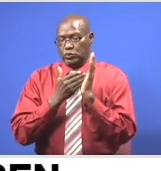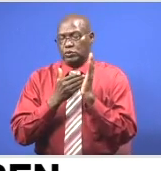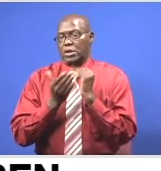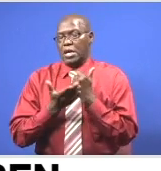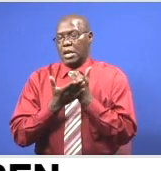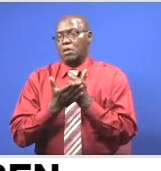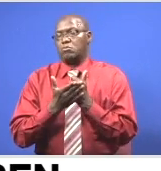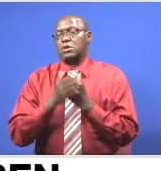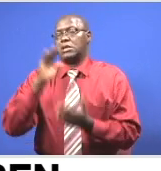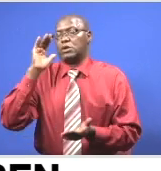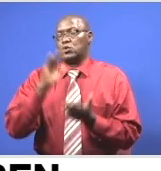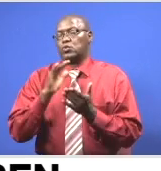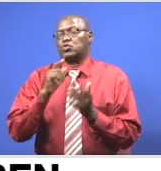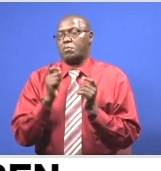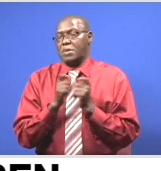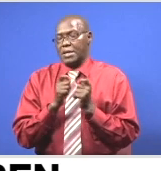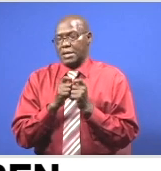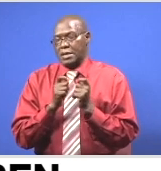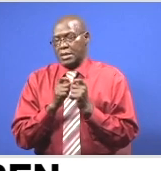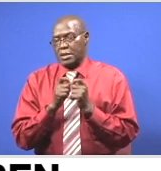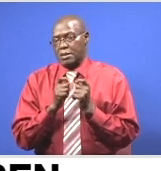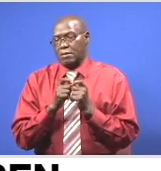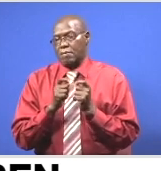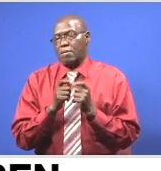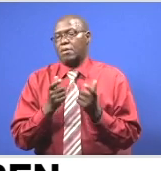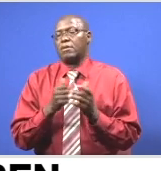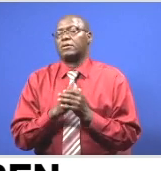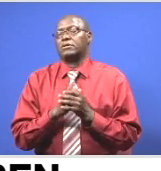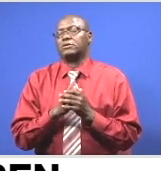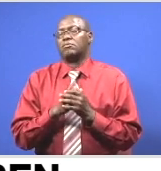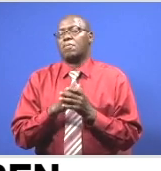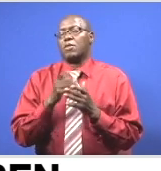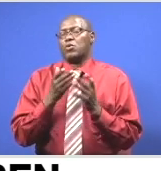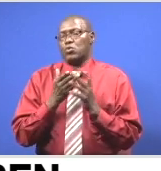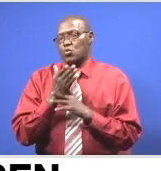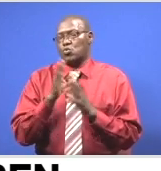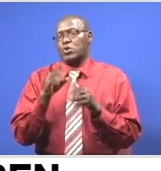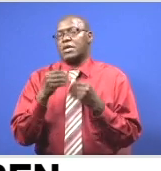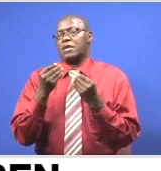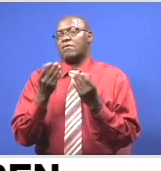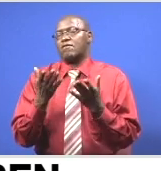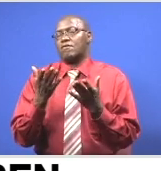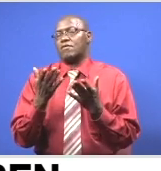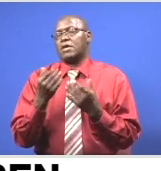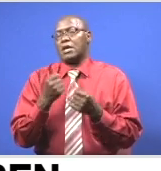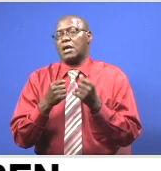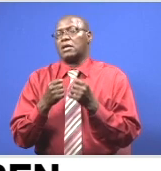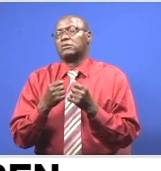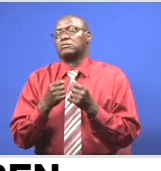pain, what we call the spasticity, by giving some sort of interventions